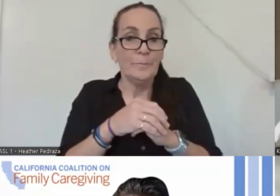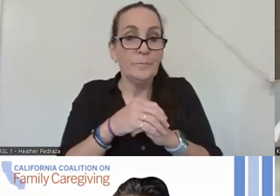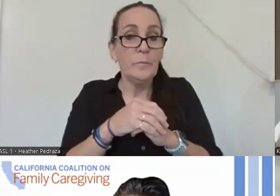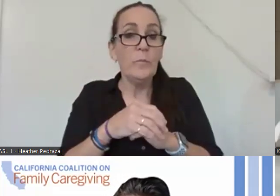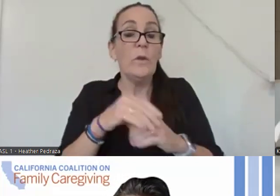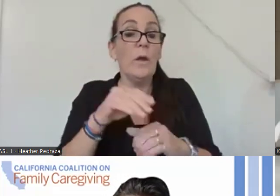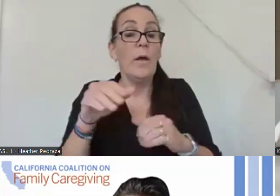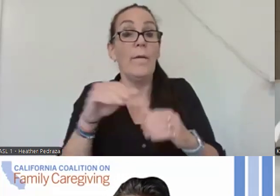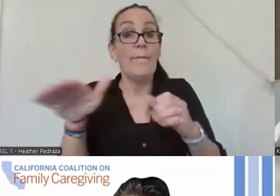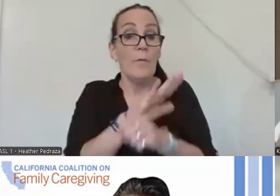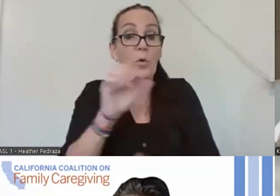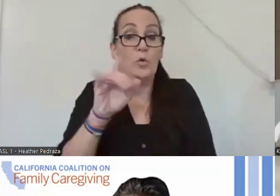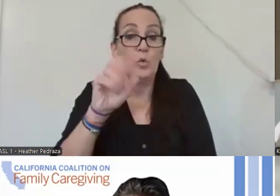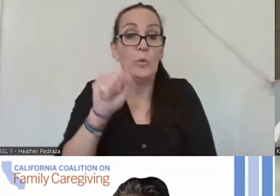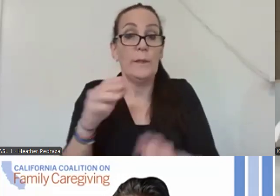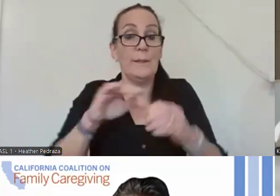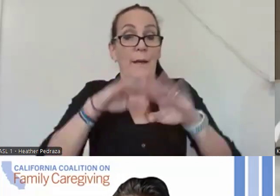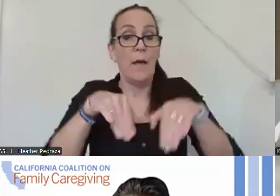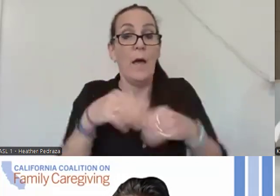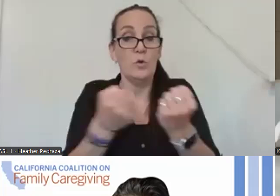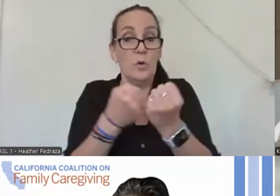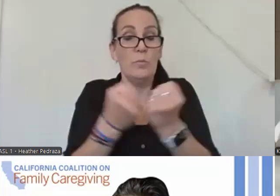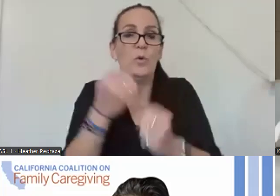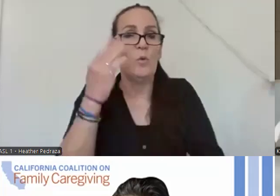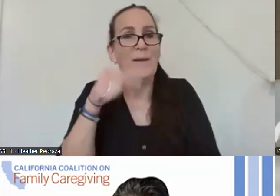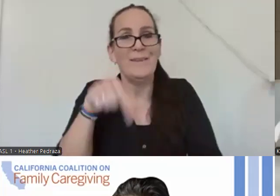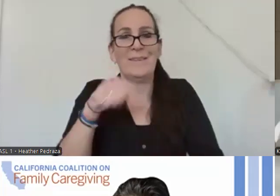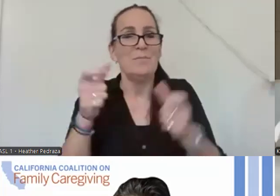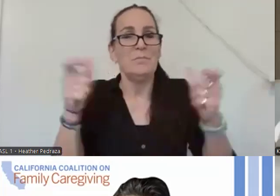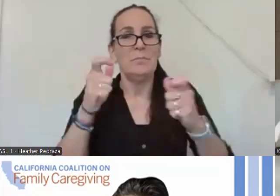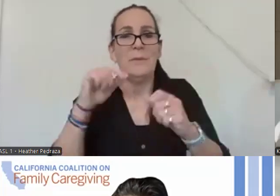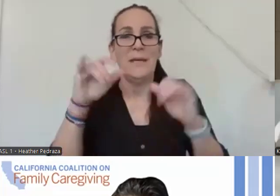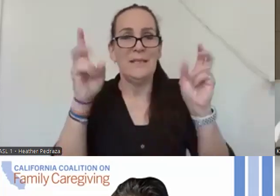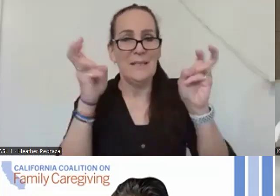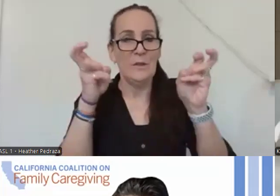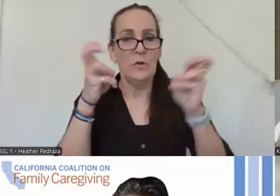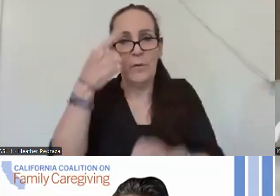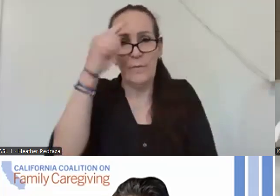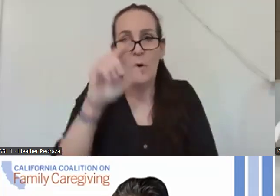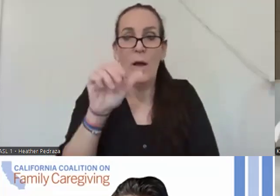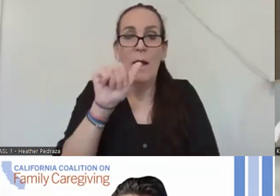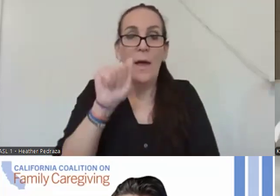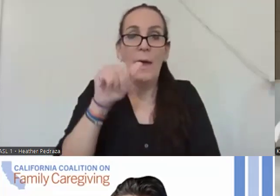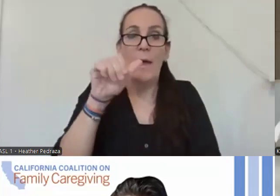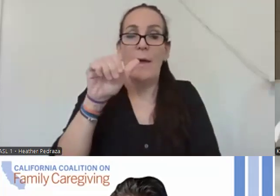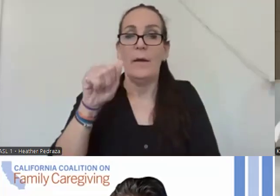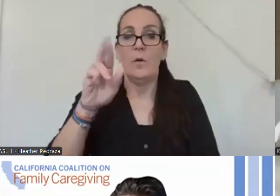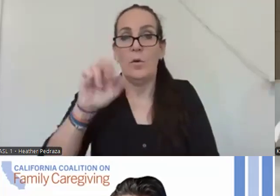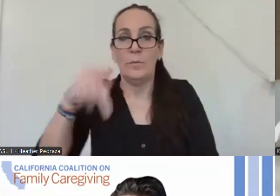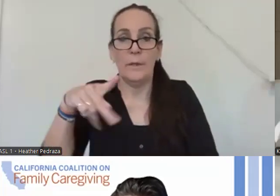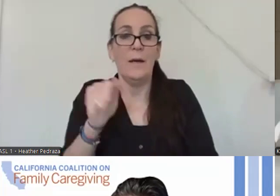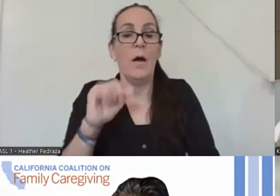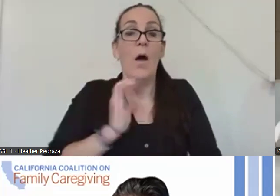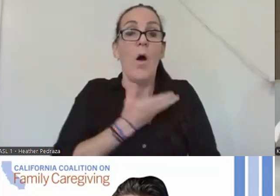call out caregiving supports just because this is such a big issue for ARP. Our members really look to us